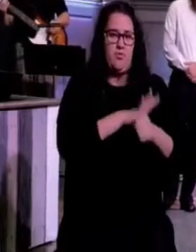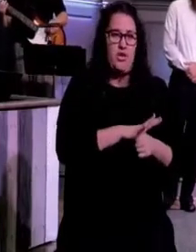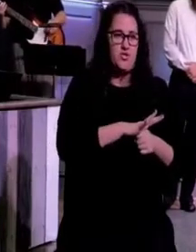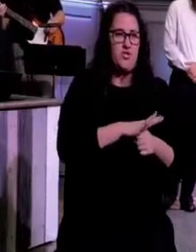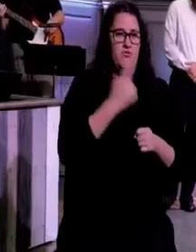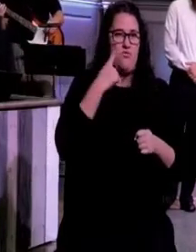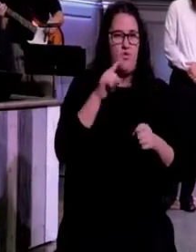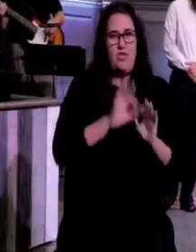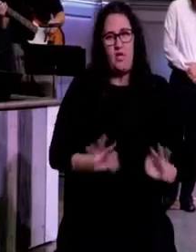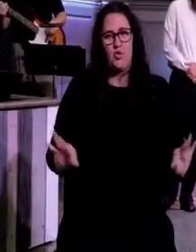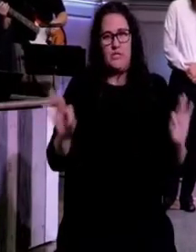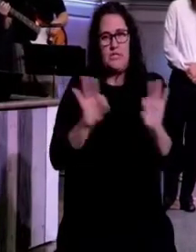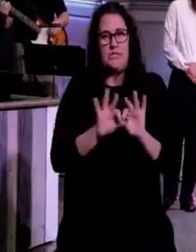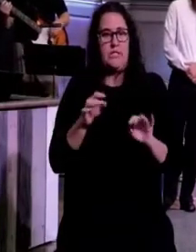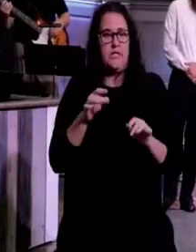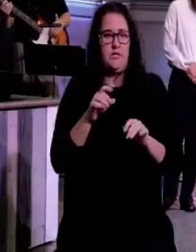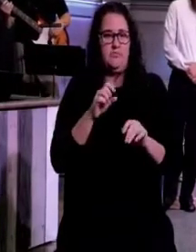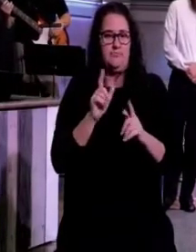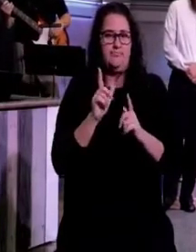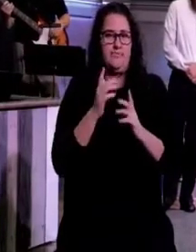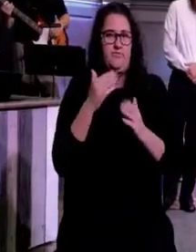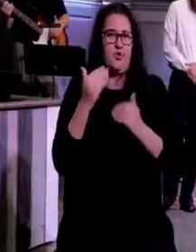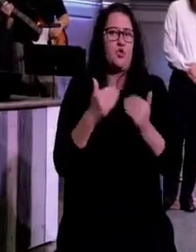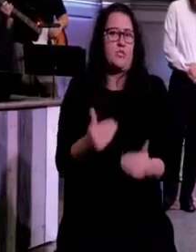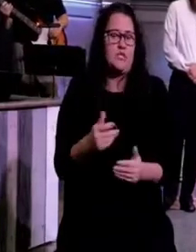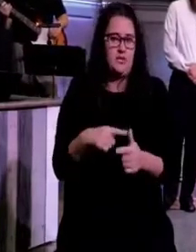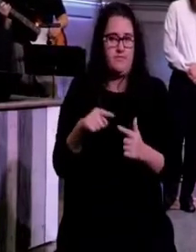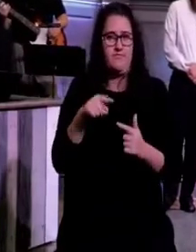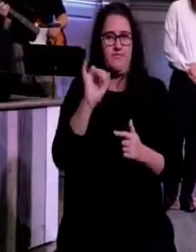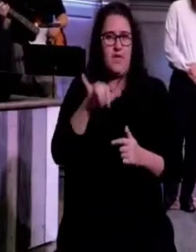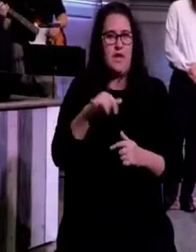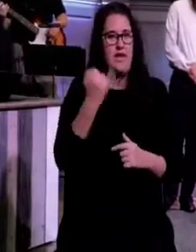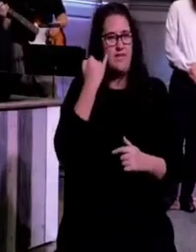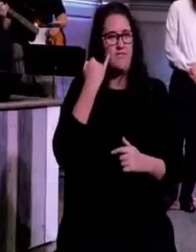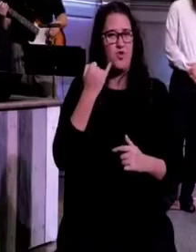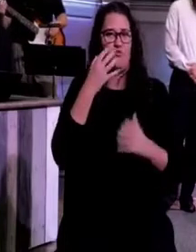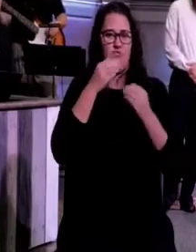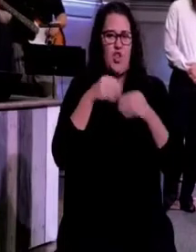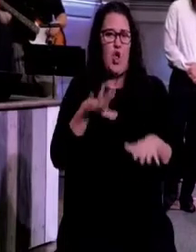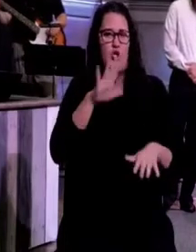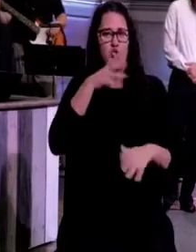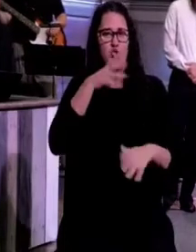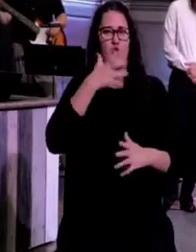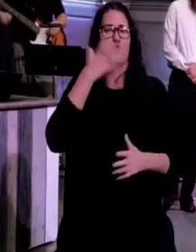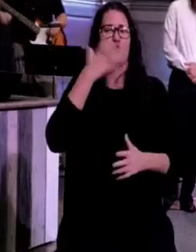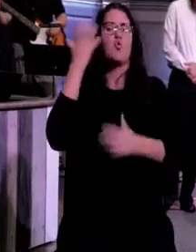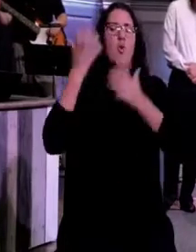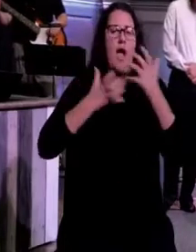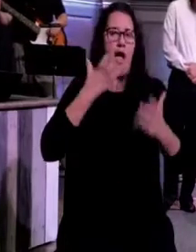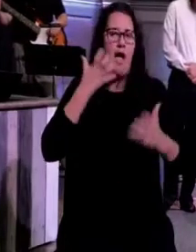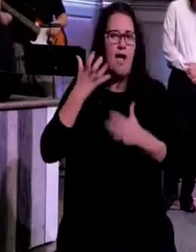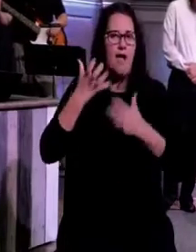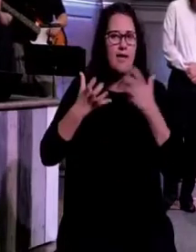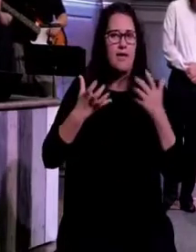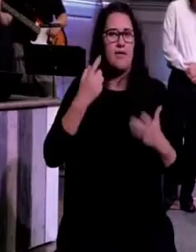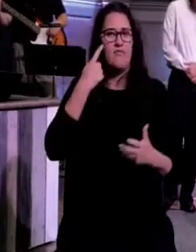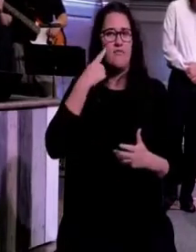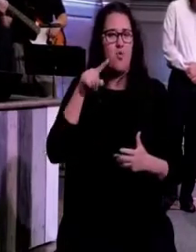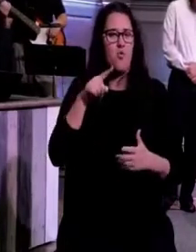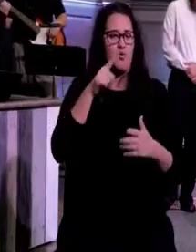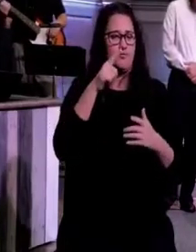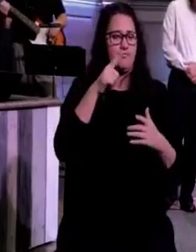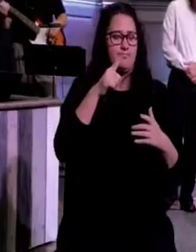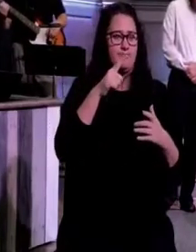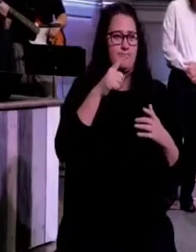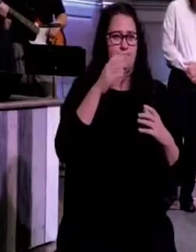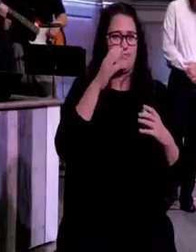of prayer. If you've lost your cry for the lost, you need to pray